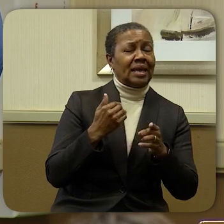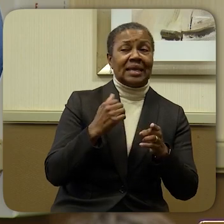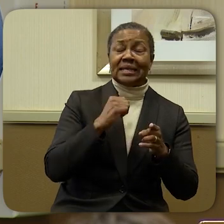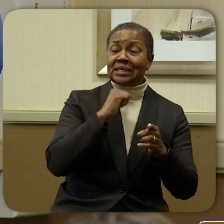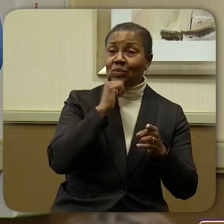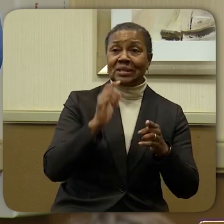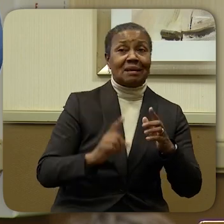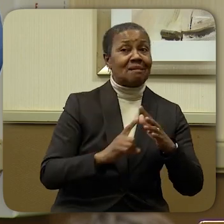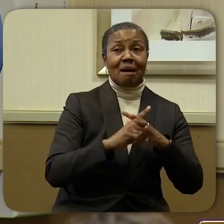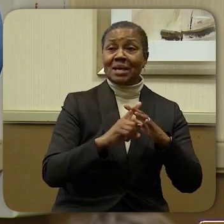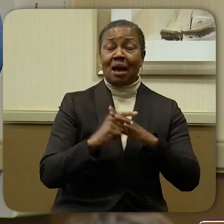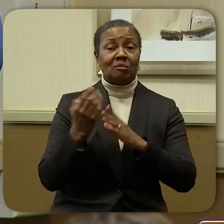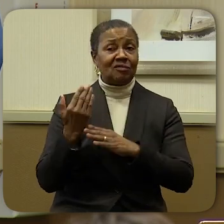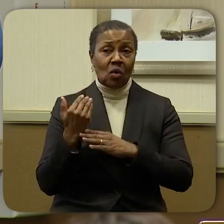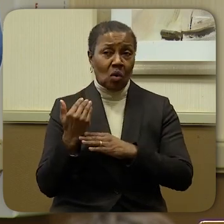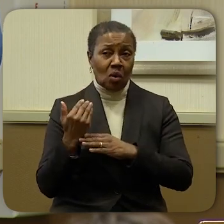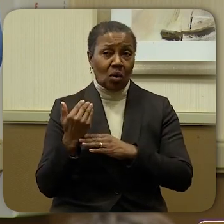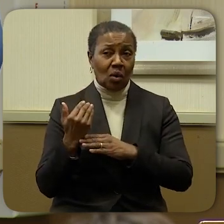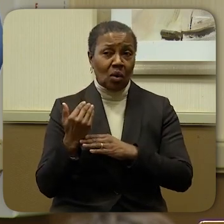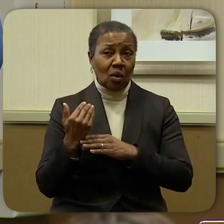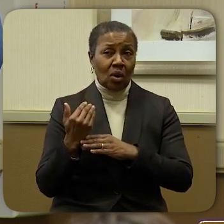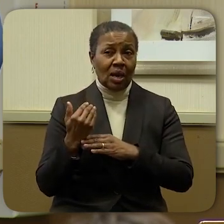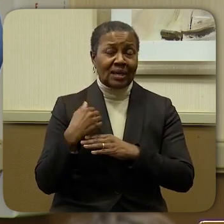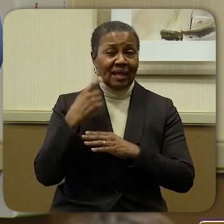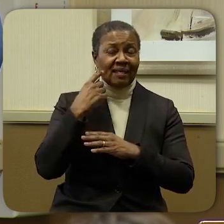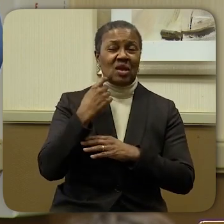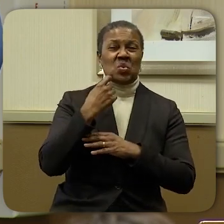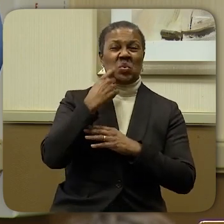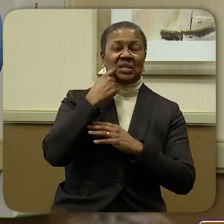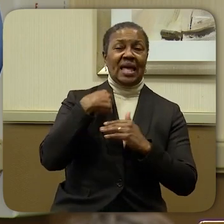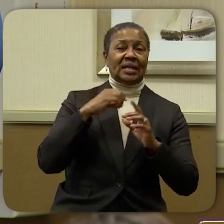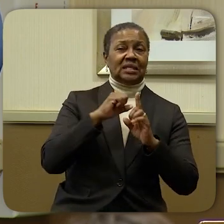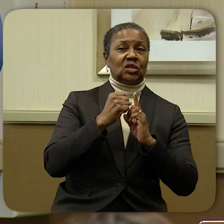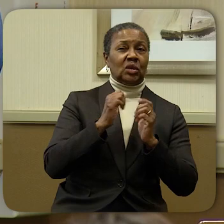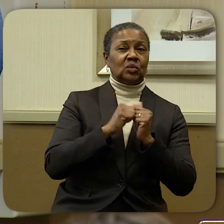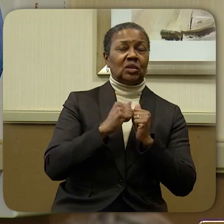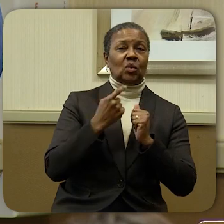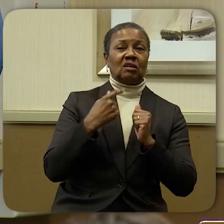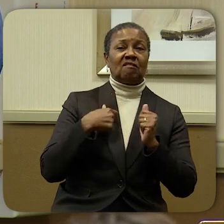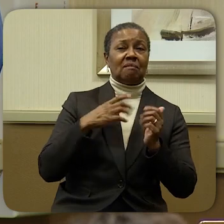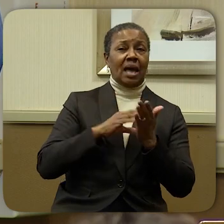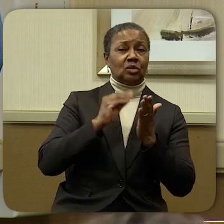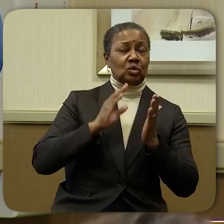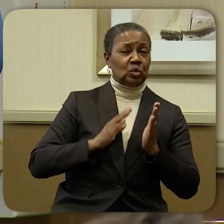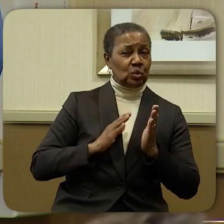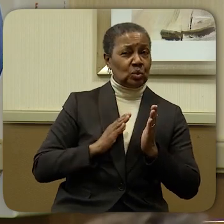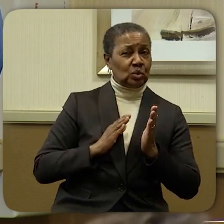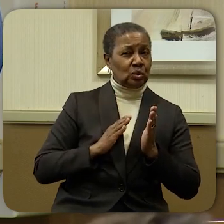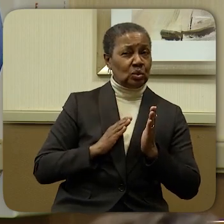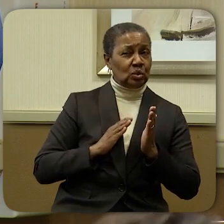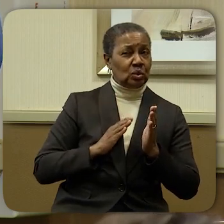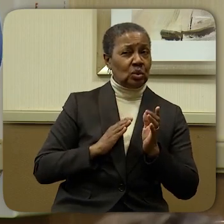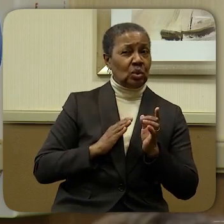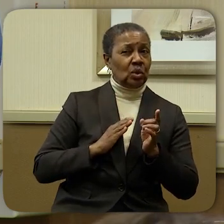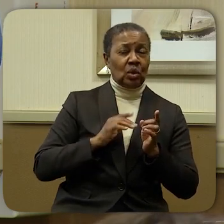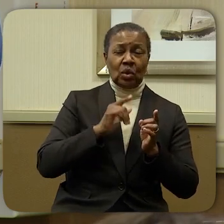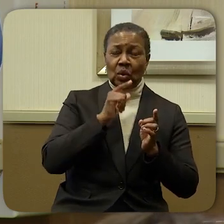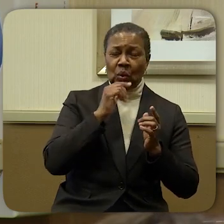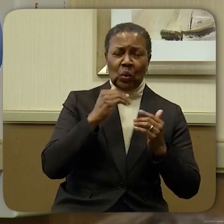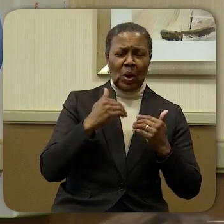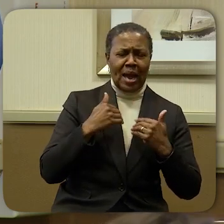coming up. And I think recently I had a situation with one of my students who